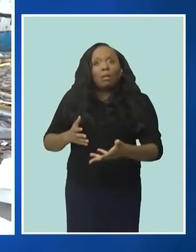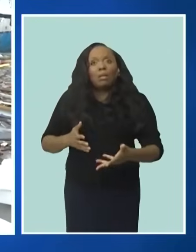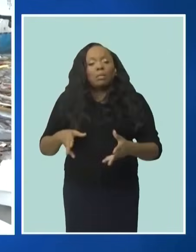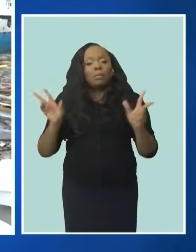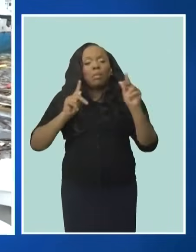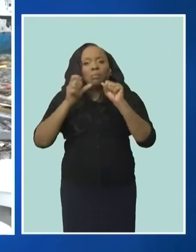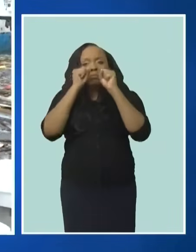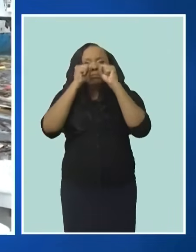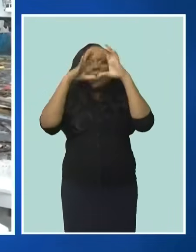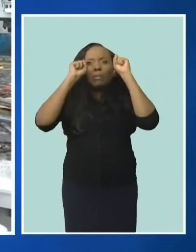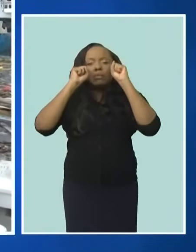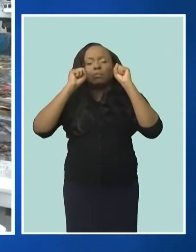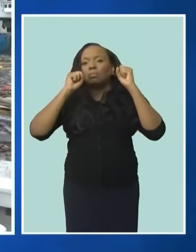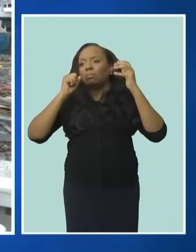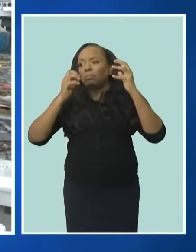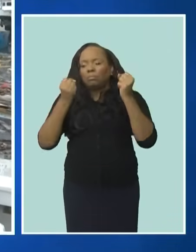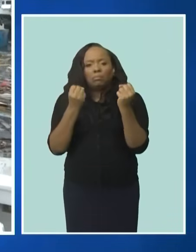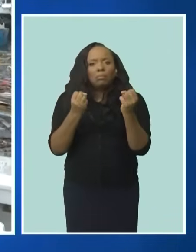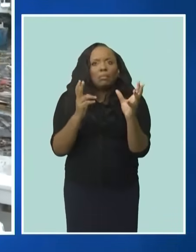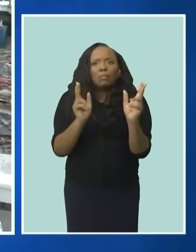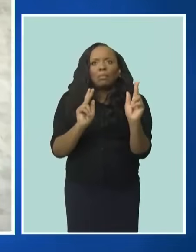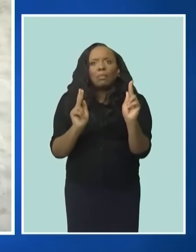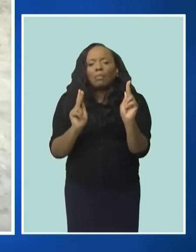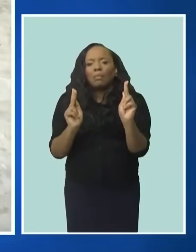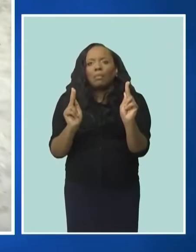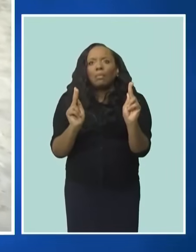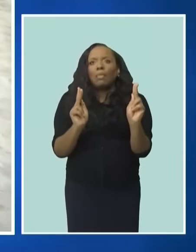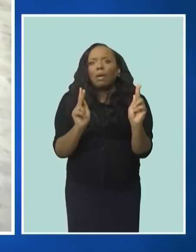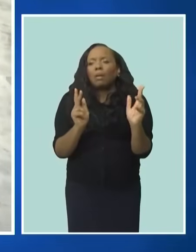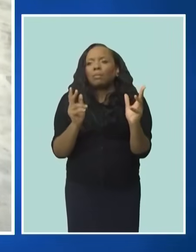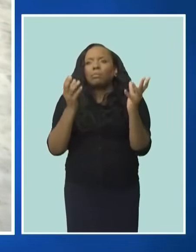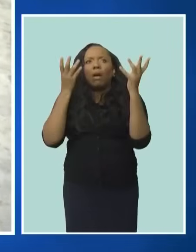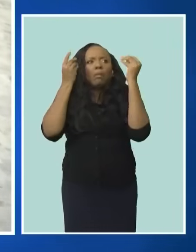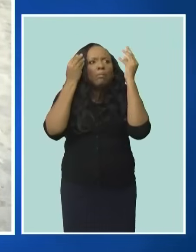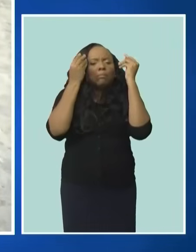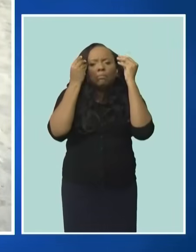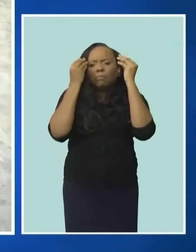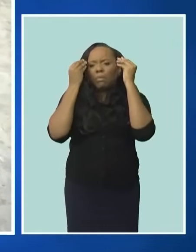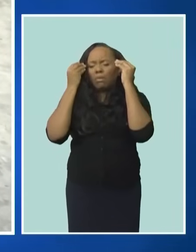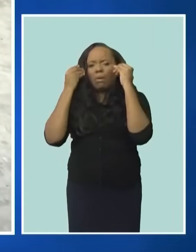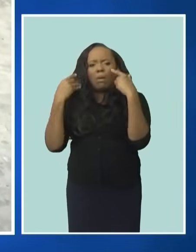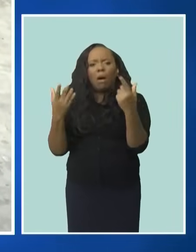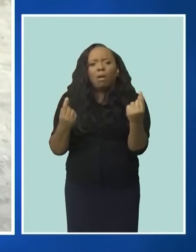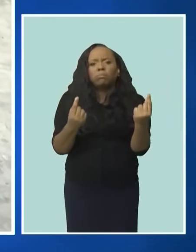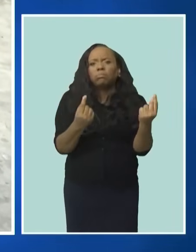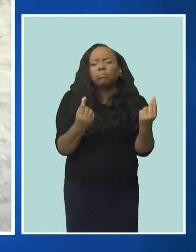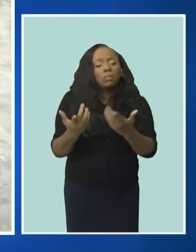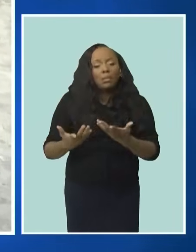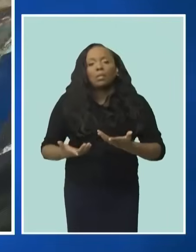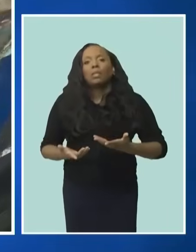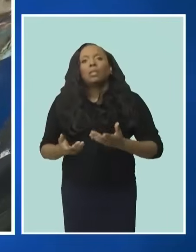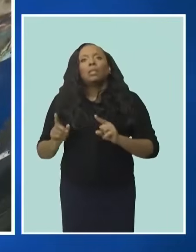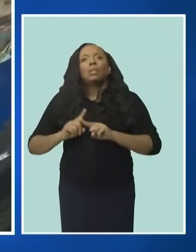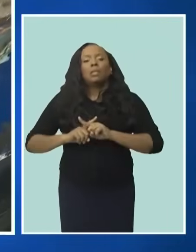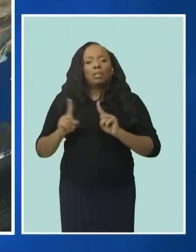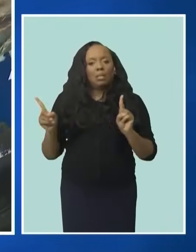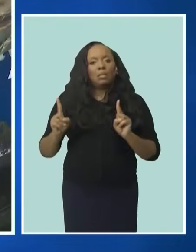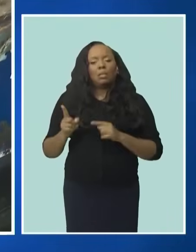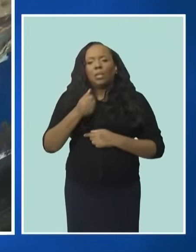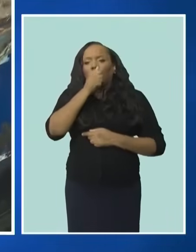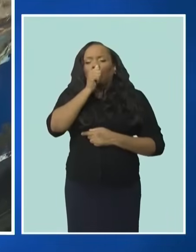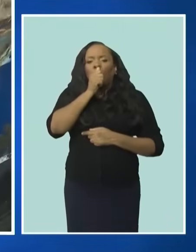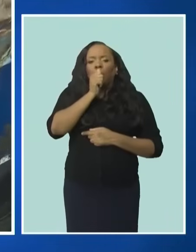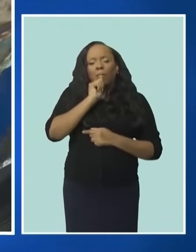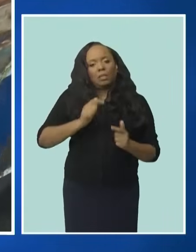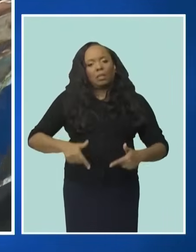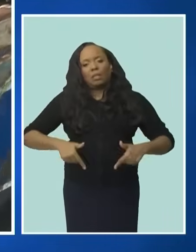of shock as hundreds of fisherfolk were left wondering about the future of their livelihood. However, as the resilient fisherfolk get their